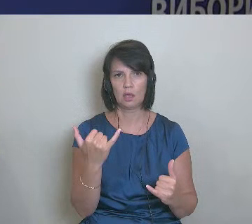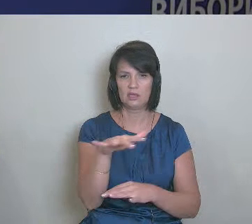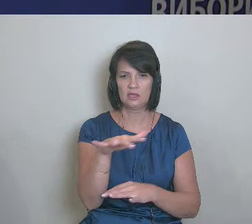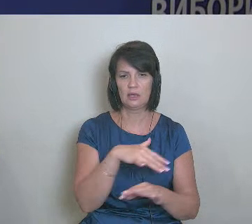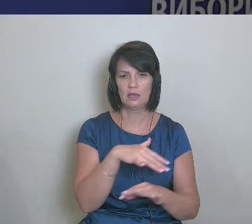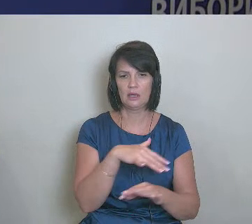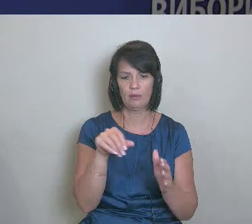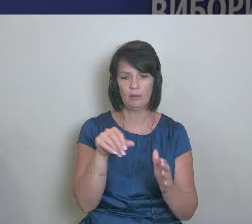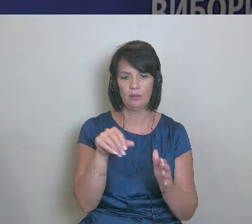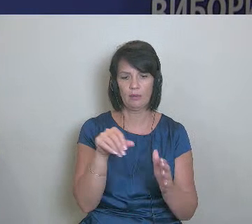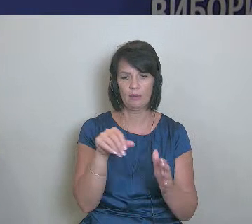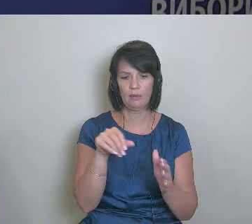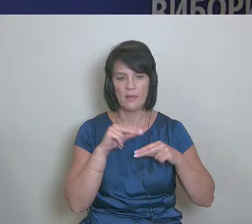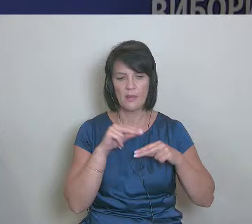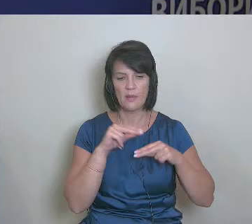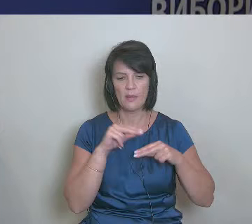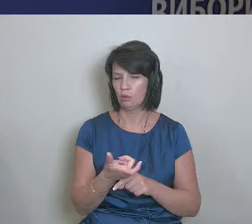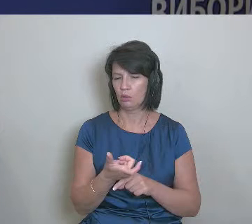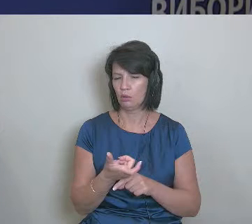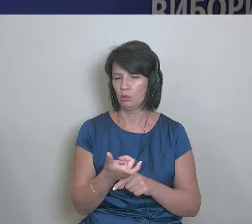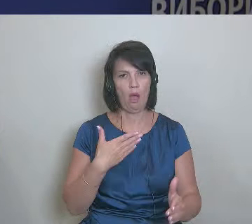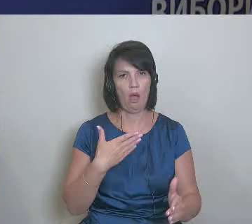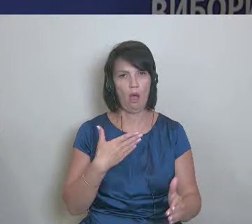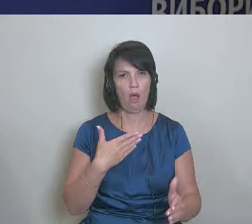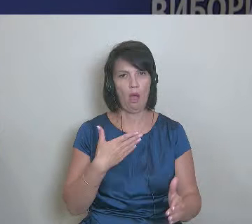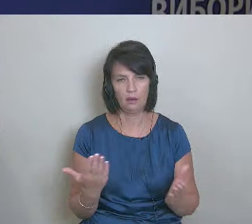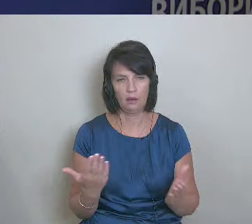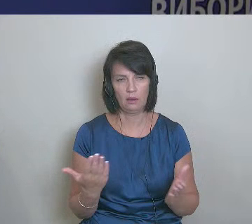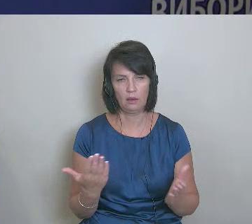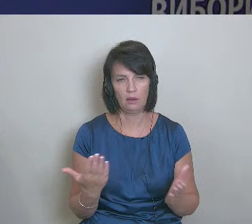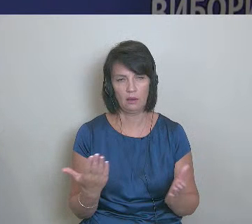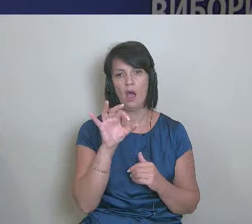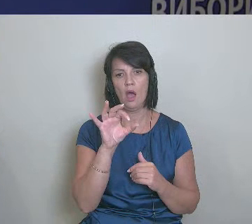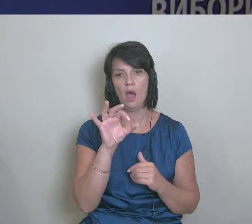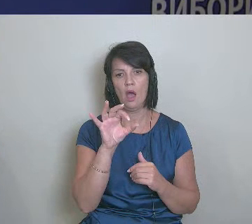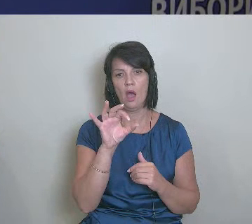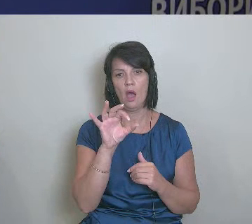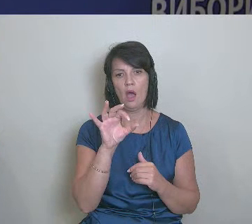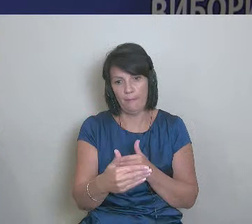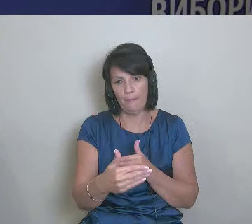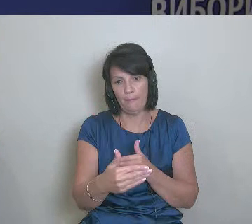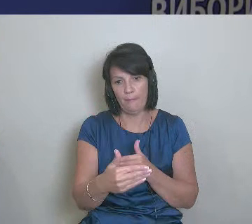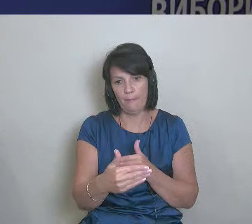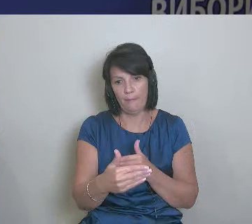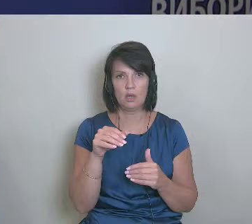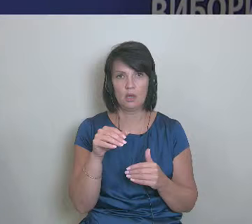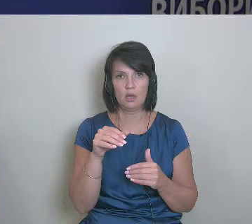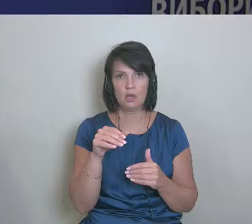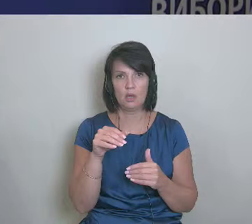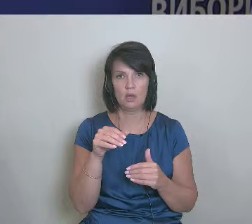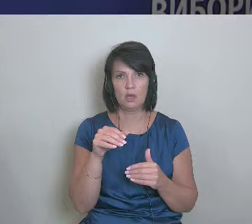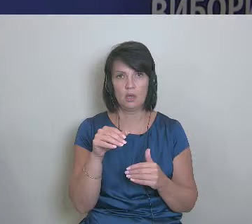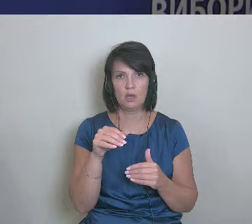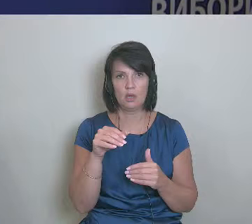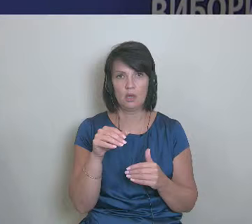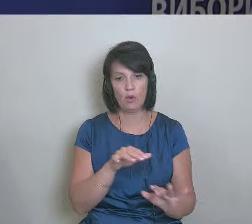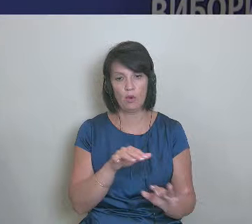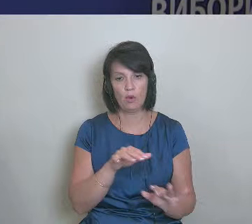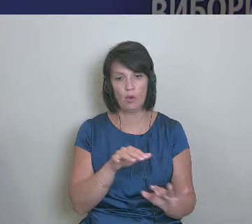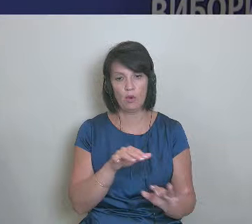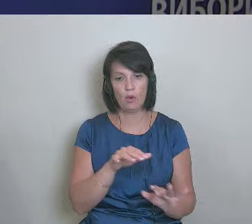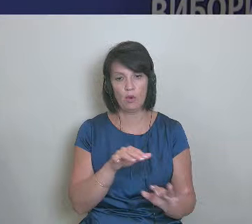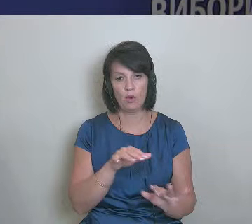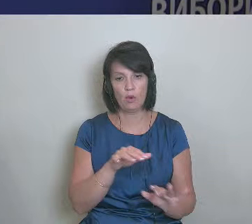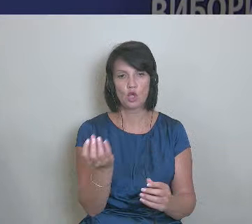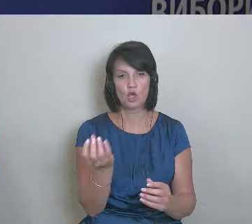should allocate larger premises, but they say that at present the TECs are not working very proactively at present, but closer to the